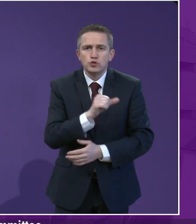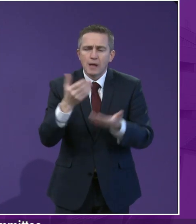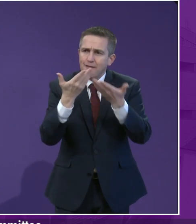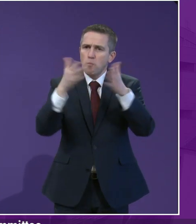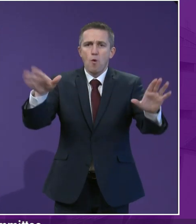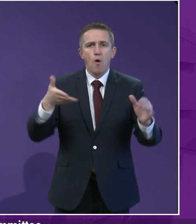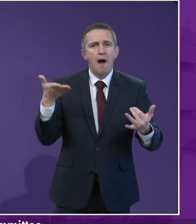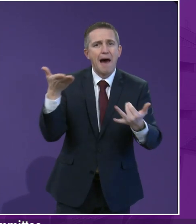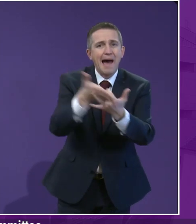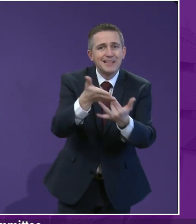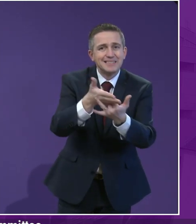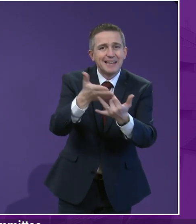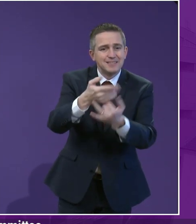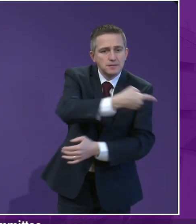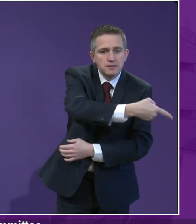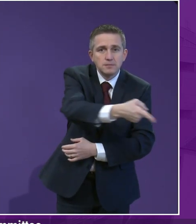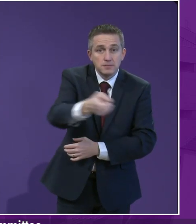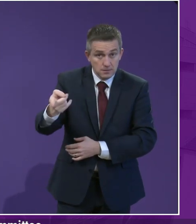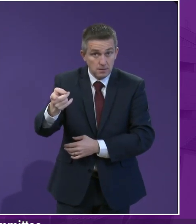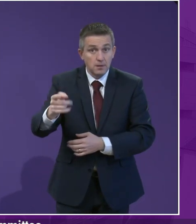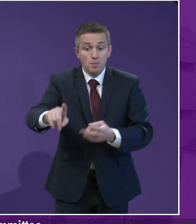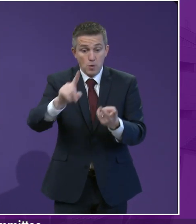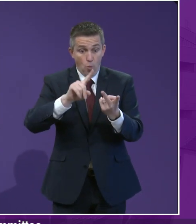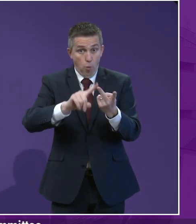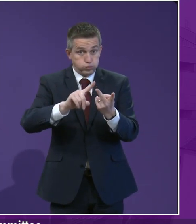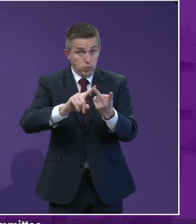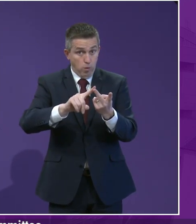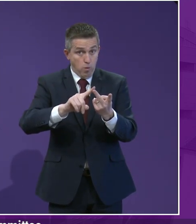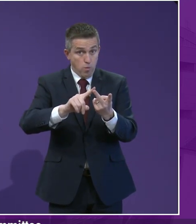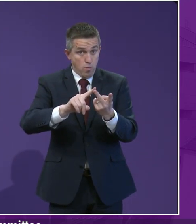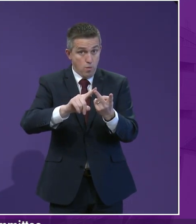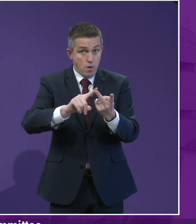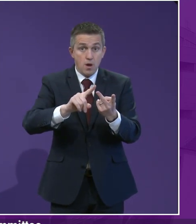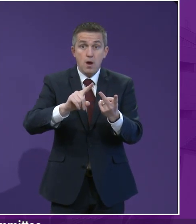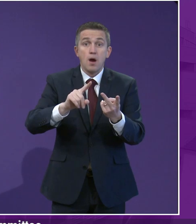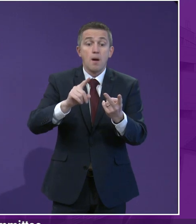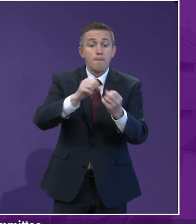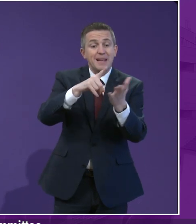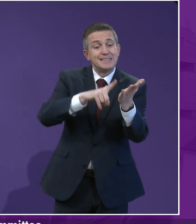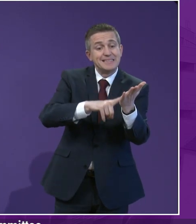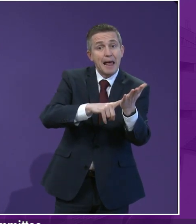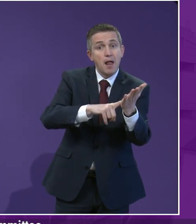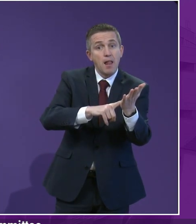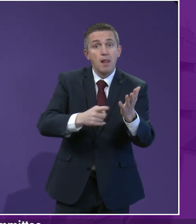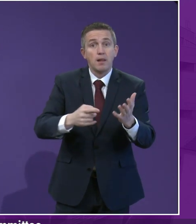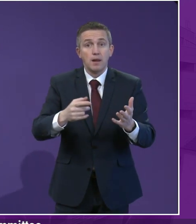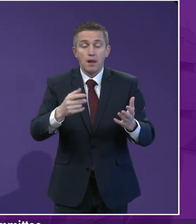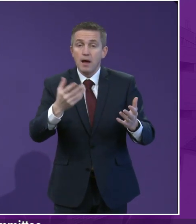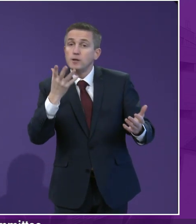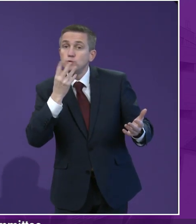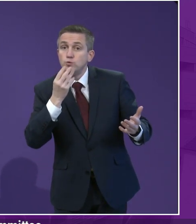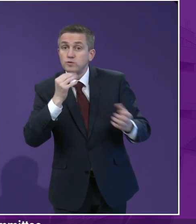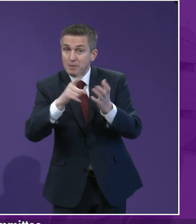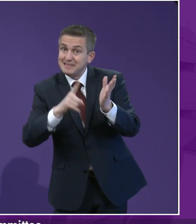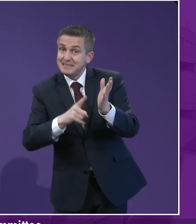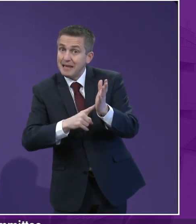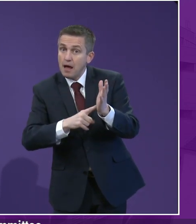Part of what is remarkable about it is the notion that it is not couched only in terms of ensuring